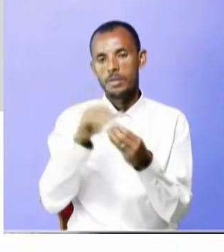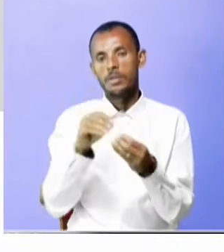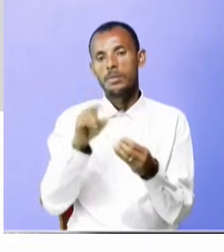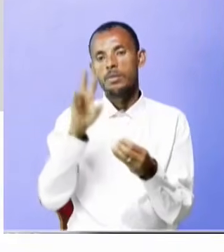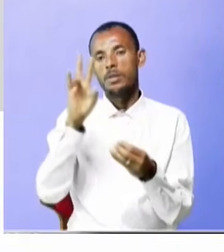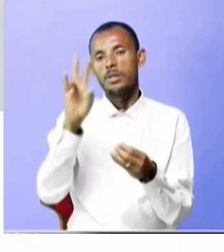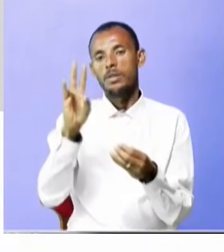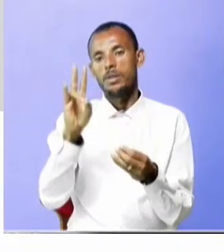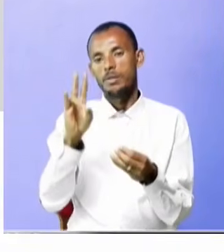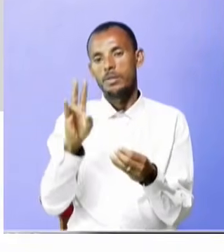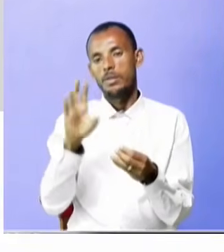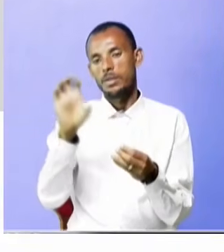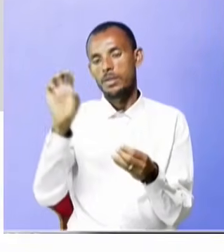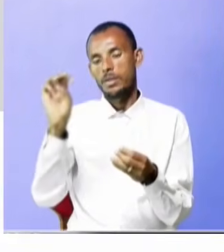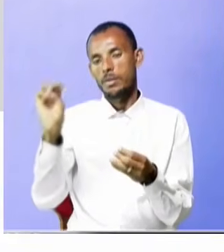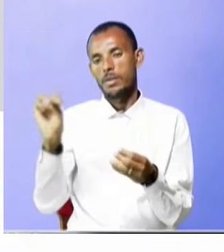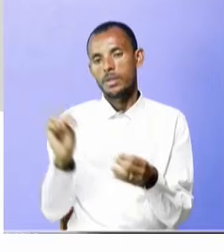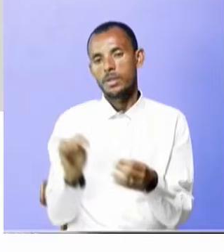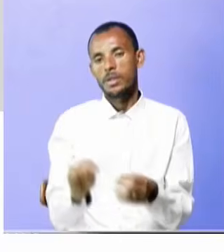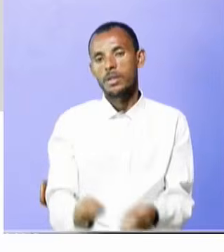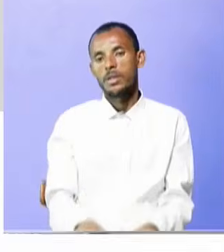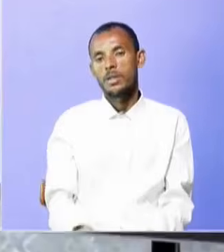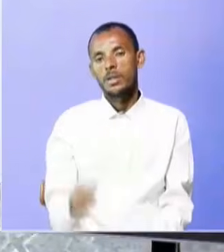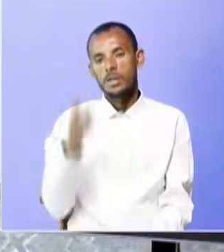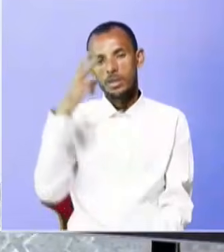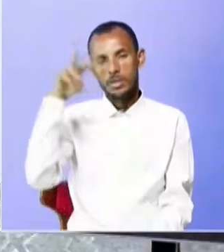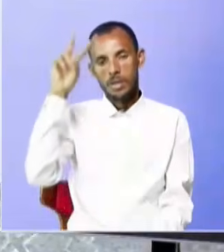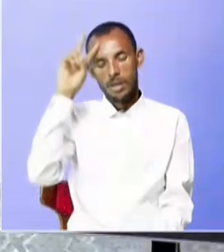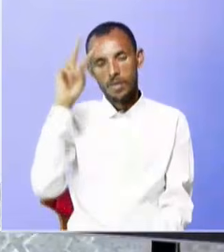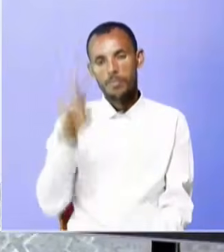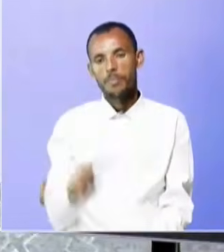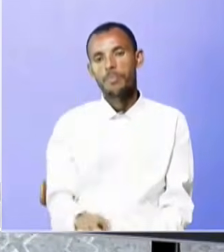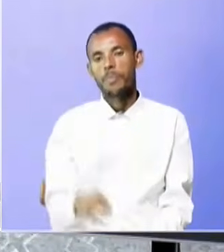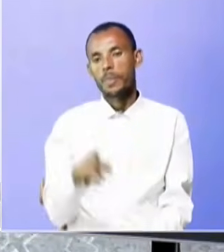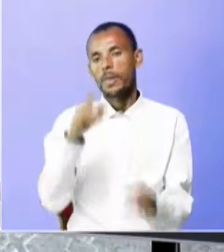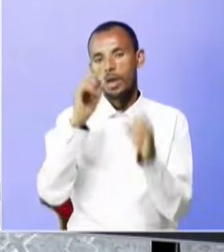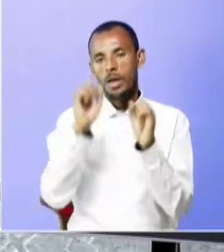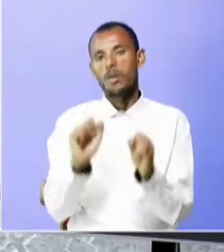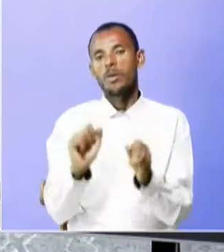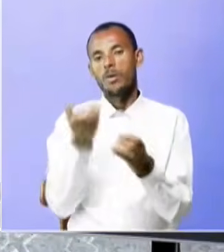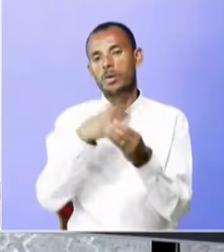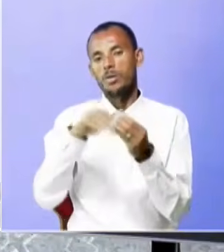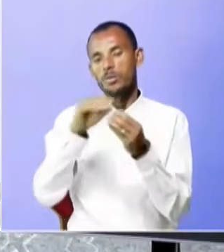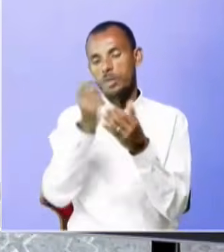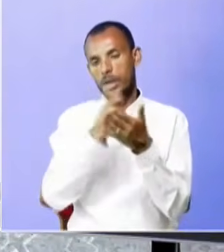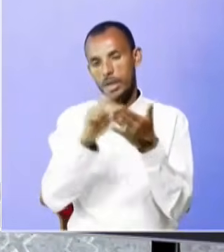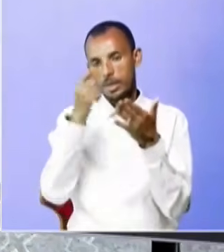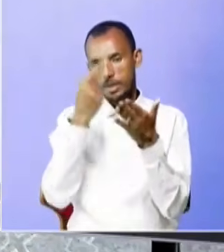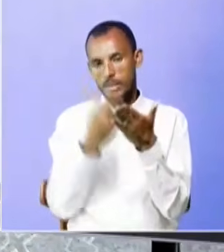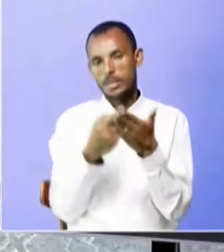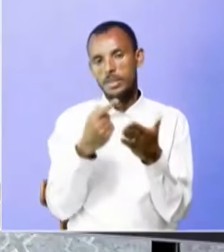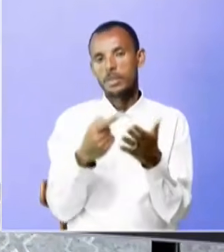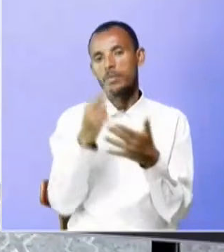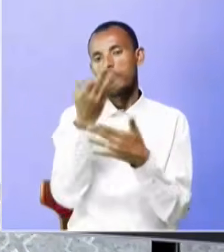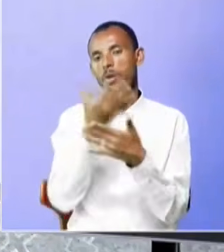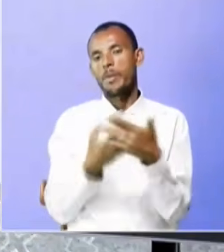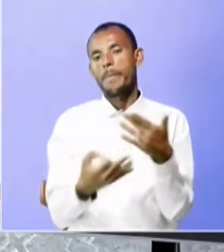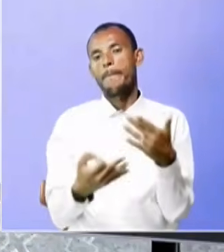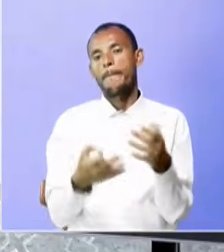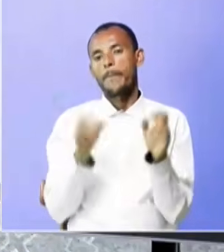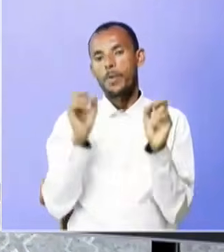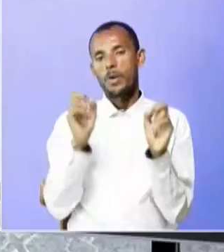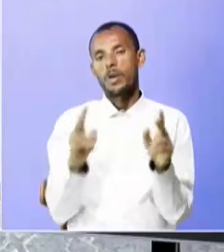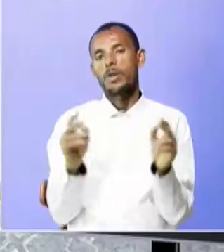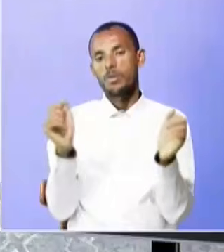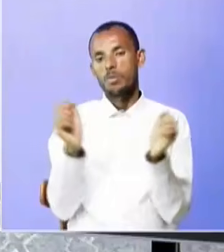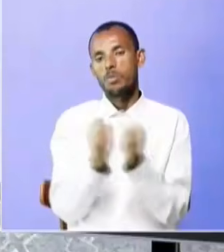7 centimeter square. Okay, you can also write this in this form. Okay,